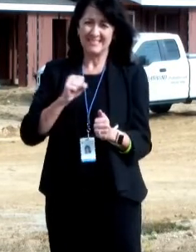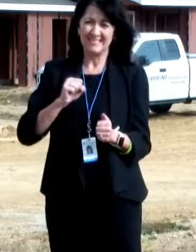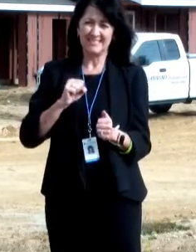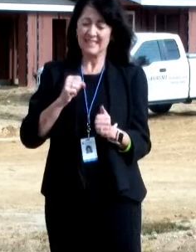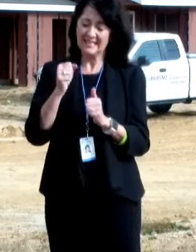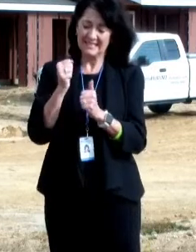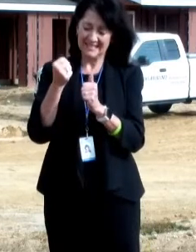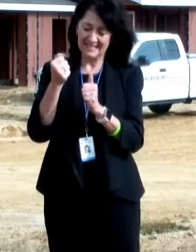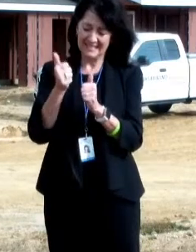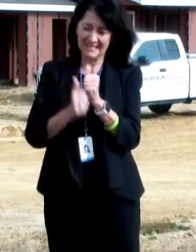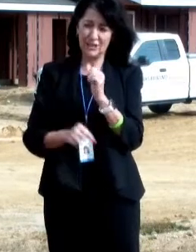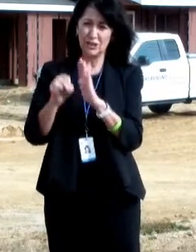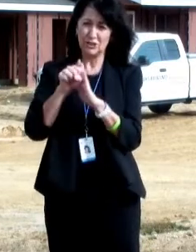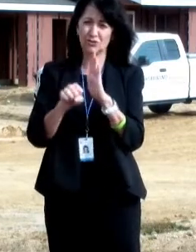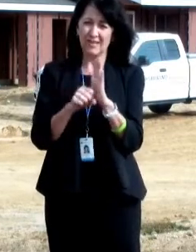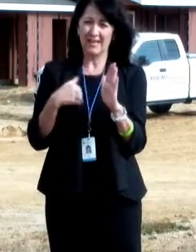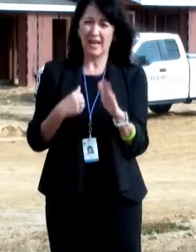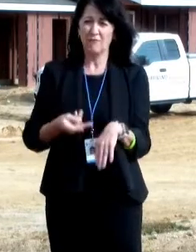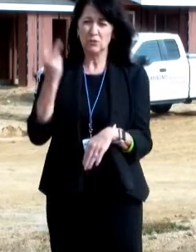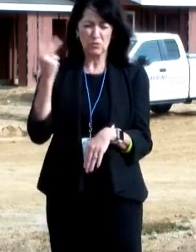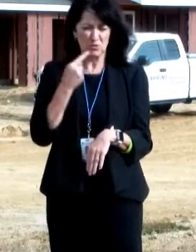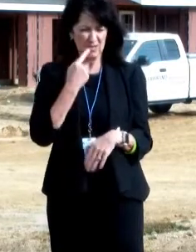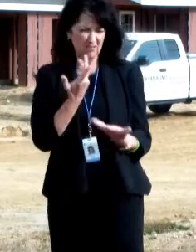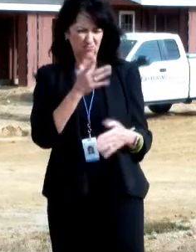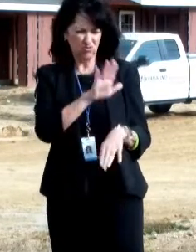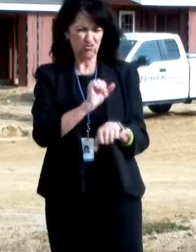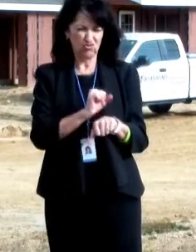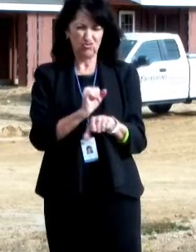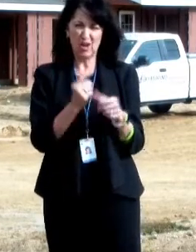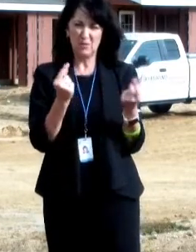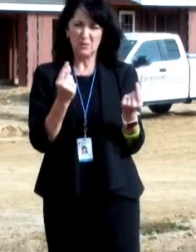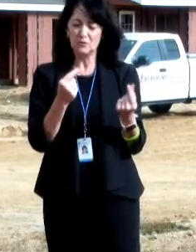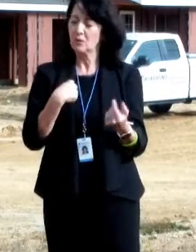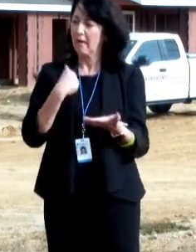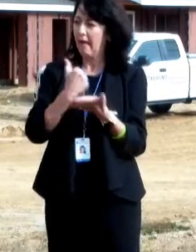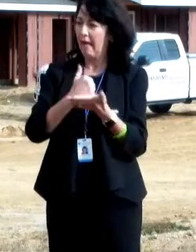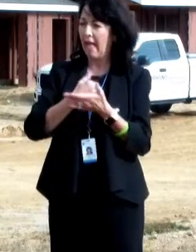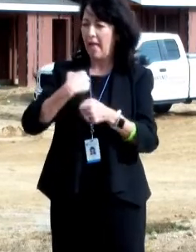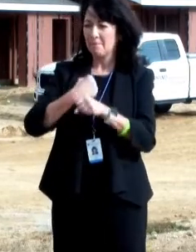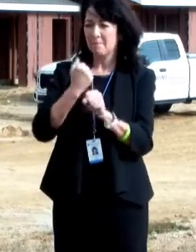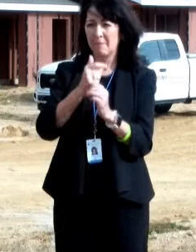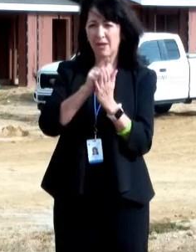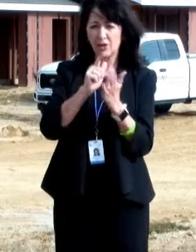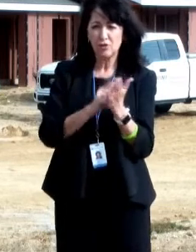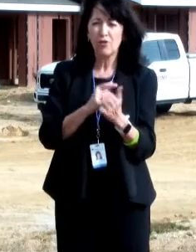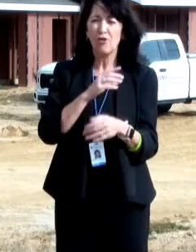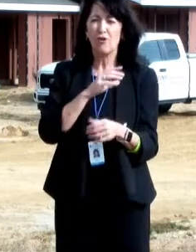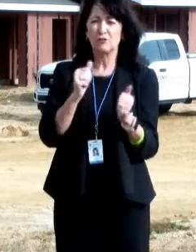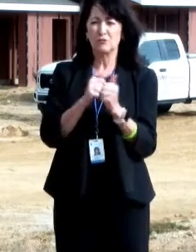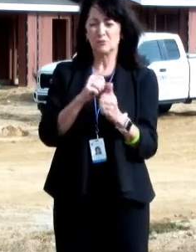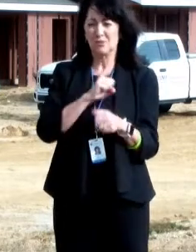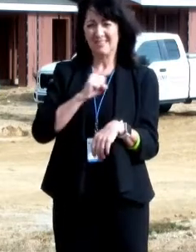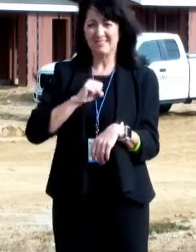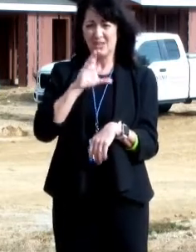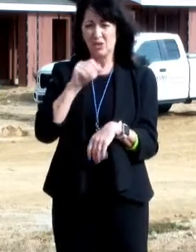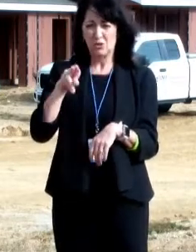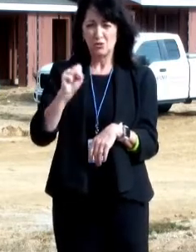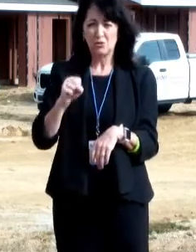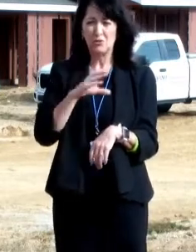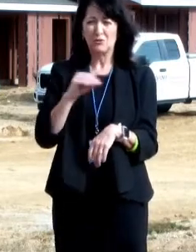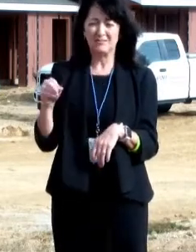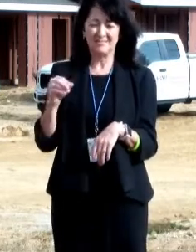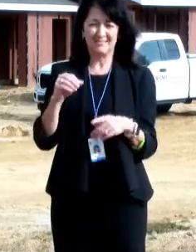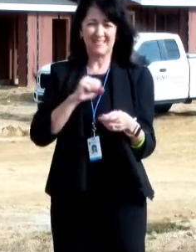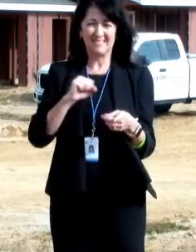said, "Well, what do you do?" And I said, "I help make the rules for the country, along with Senator Coons and Congresswoman Rochester. We help make the rules for the country. So you have